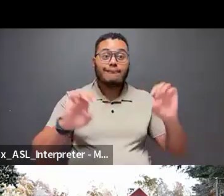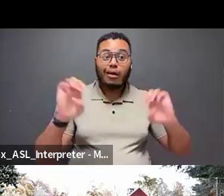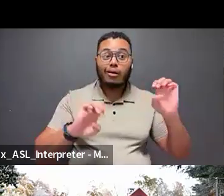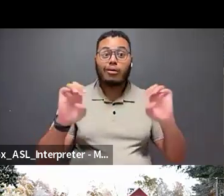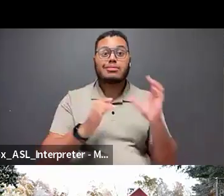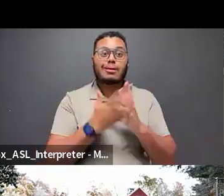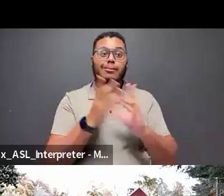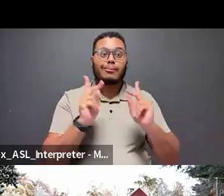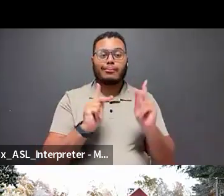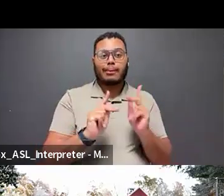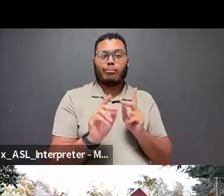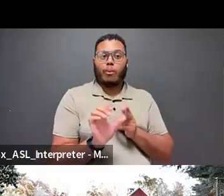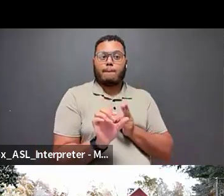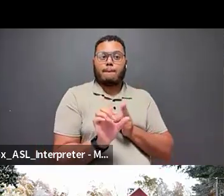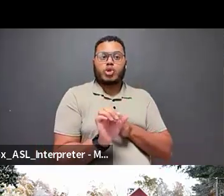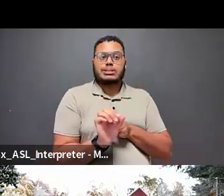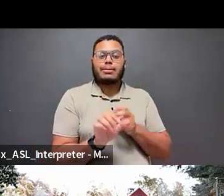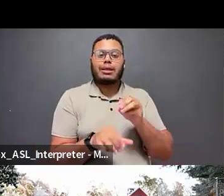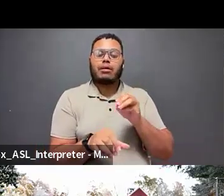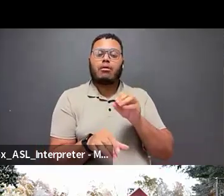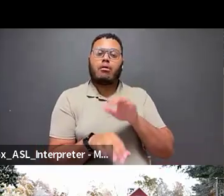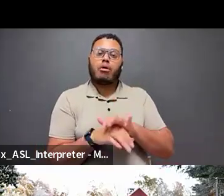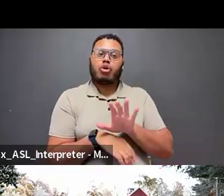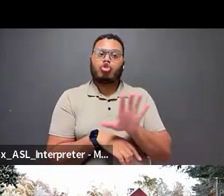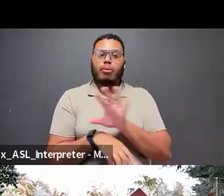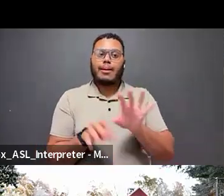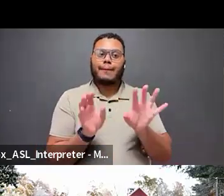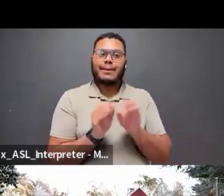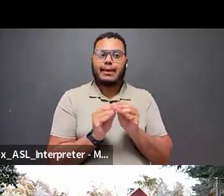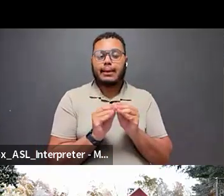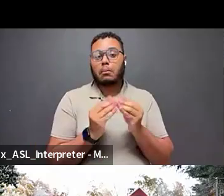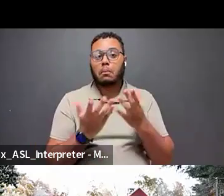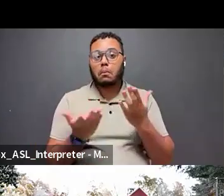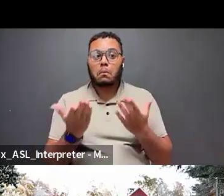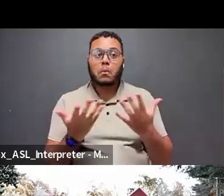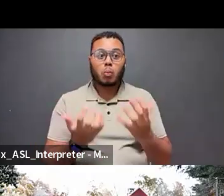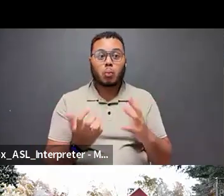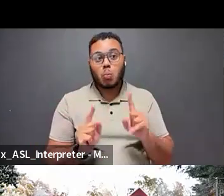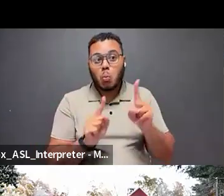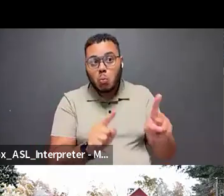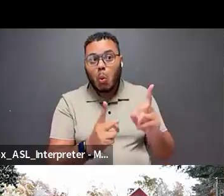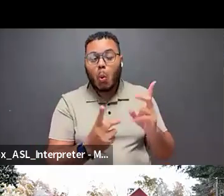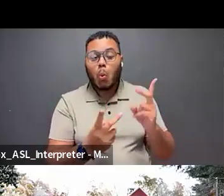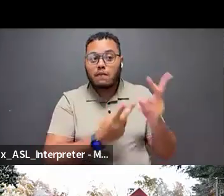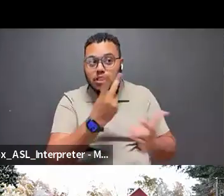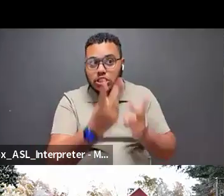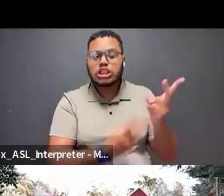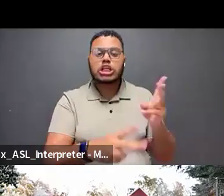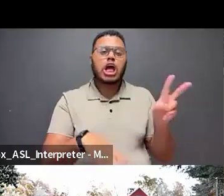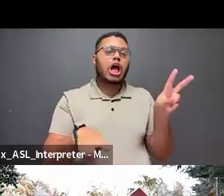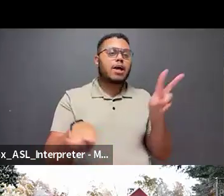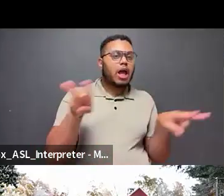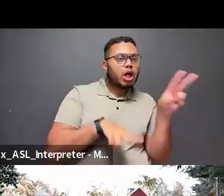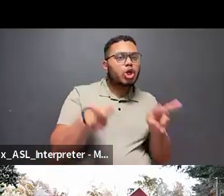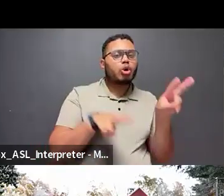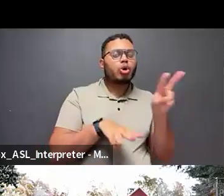are participating on your meeting that might want to go and visit and evaluate, a trail